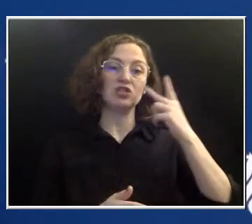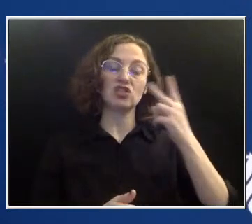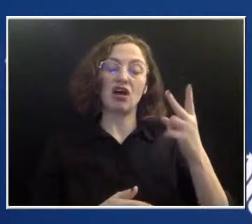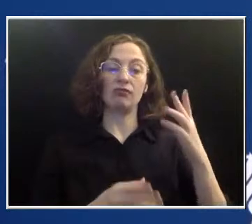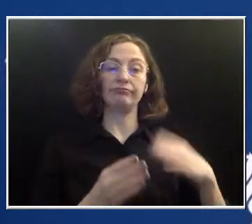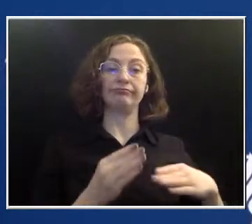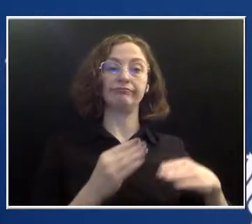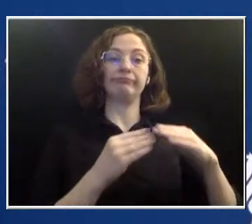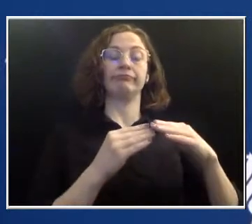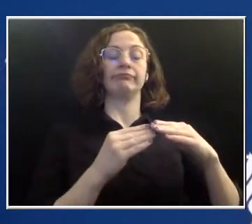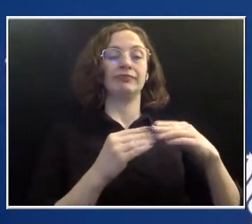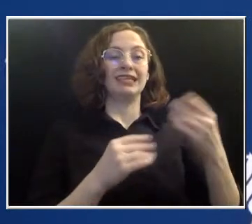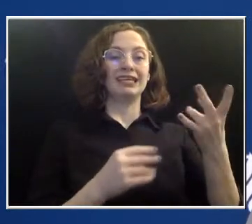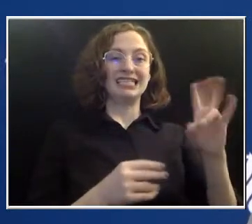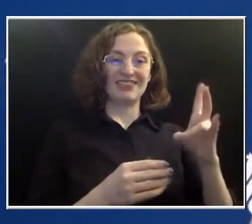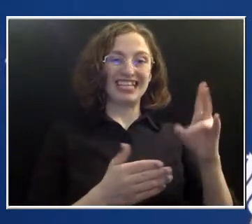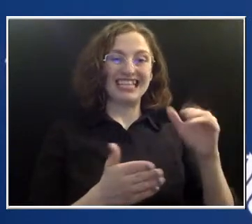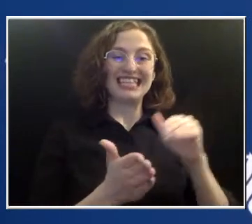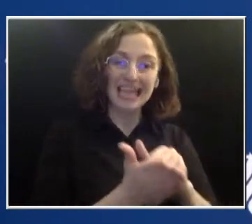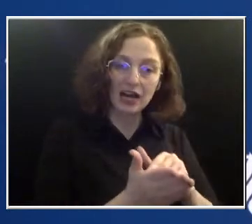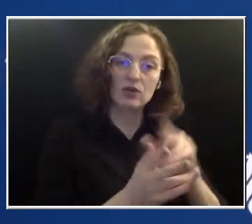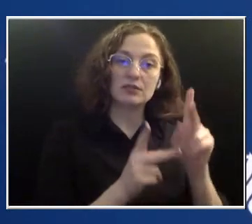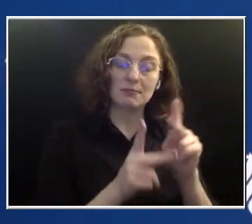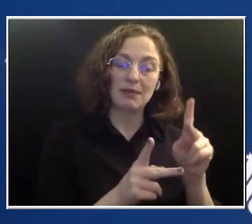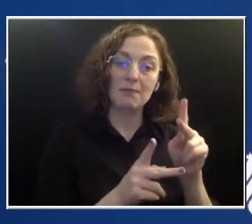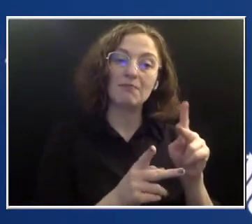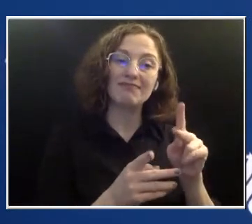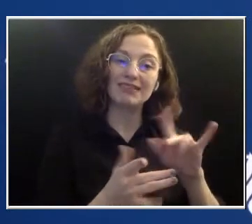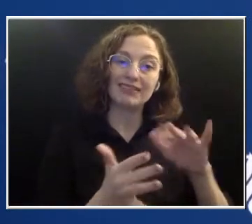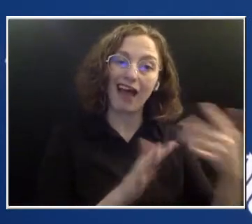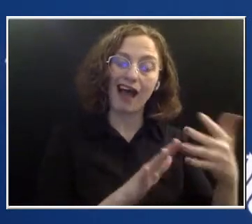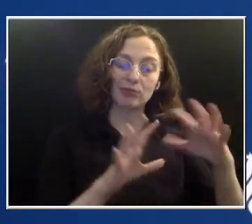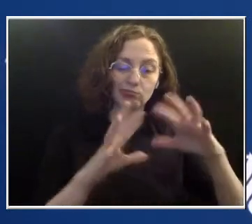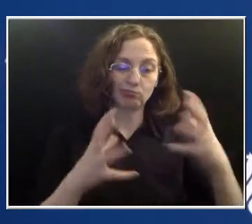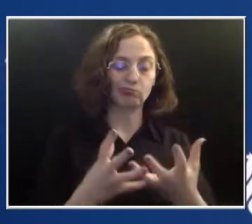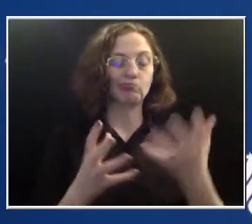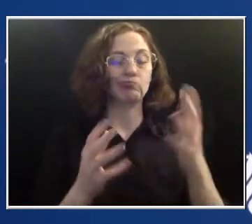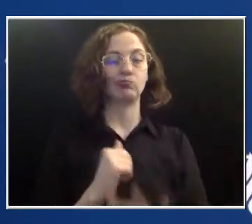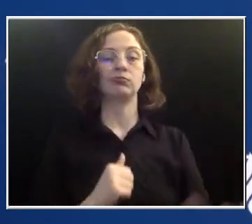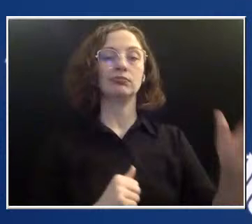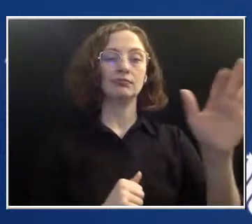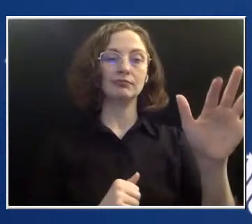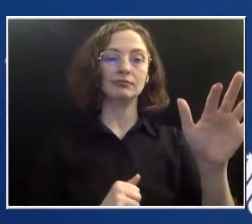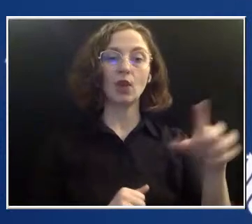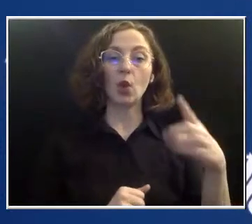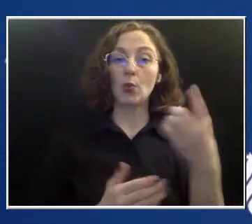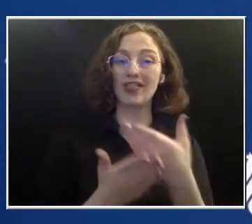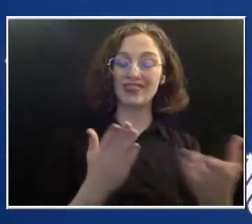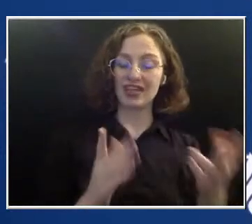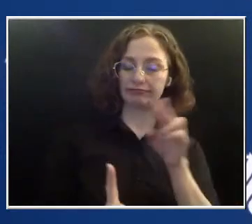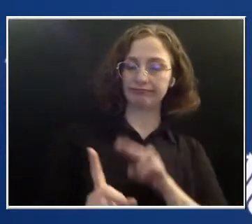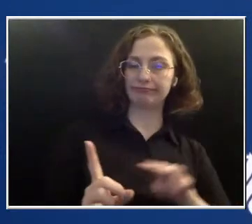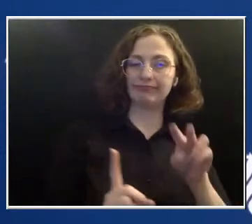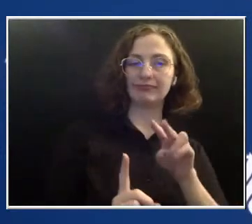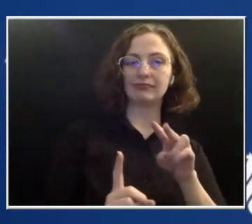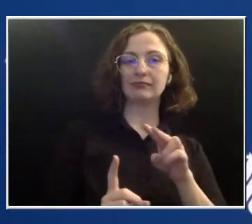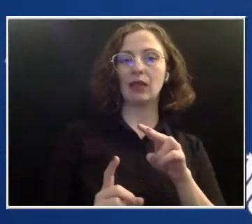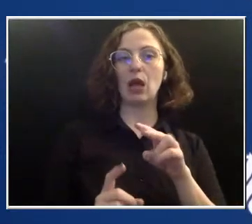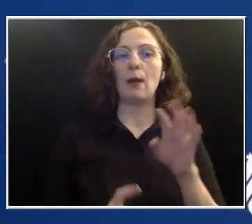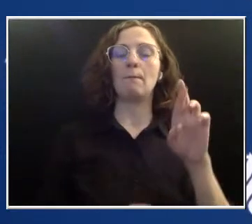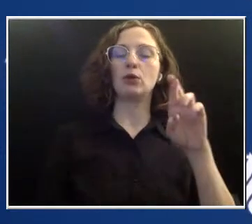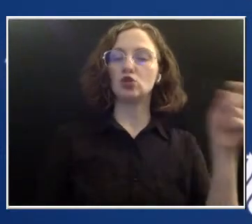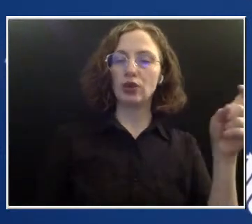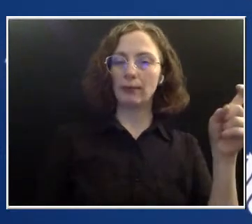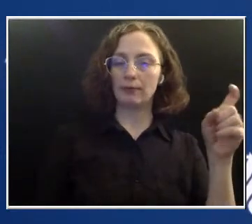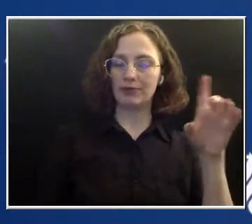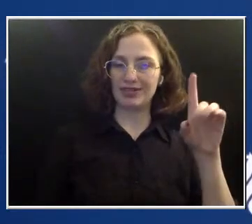17,000 deaths around the world. So, and they also, one of the things that they were looking at was prescription databases. So we know that especially a lot of